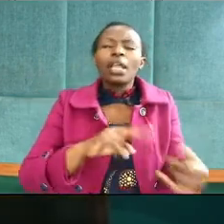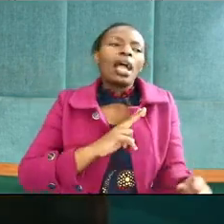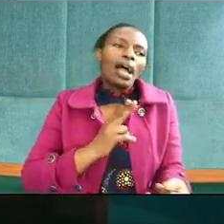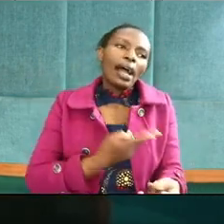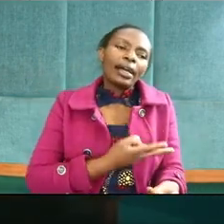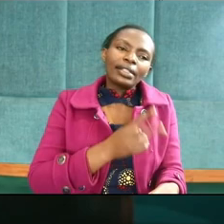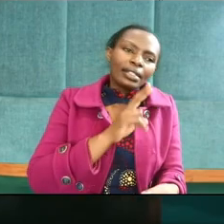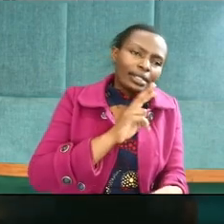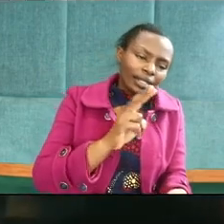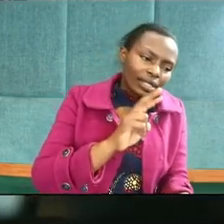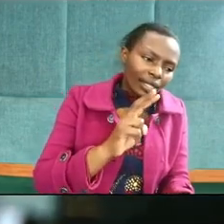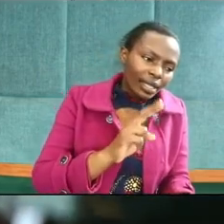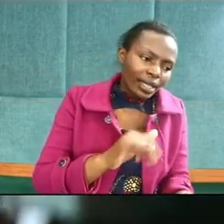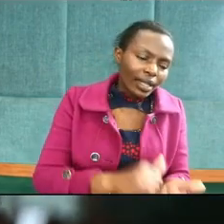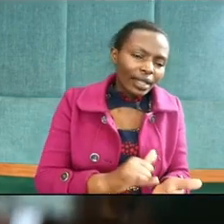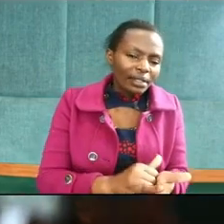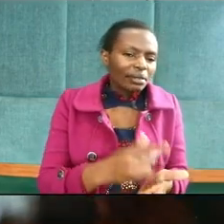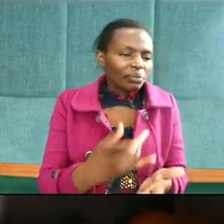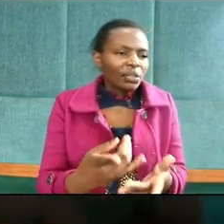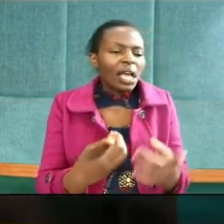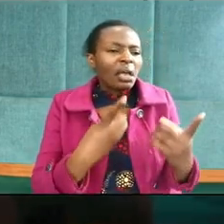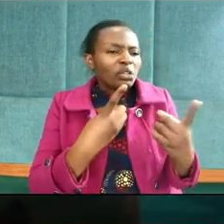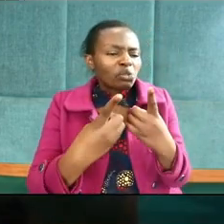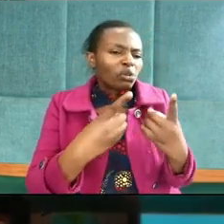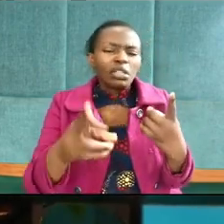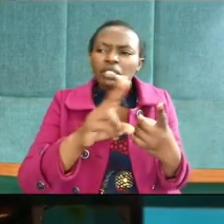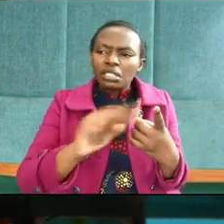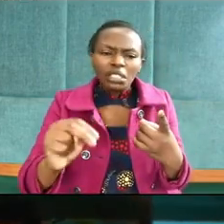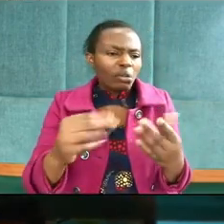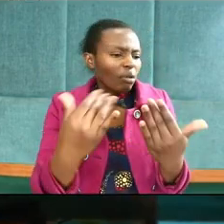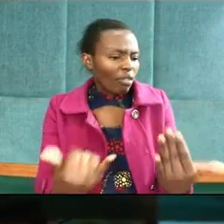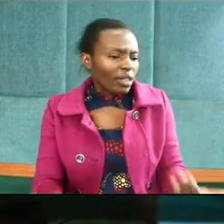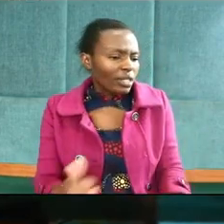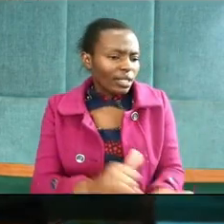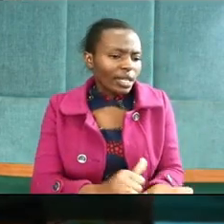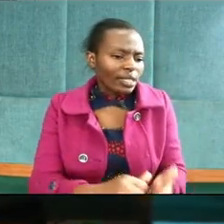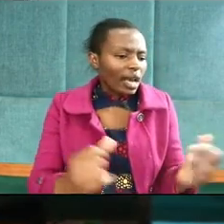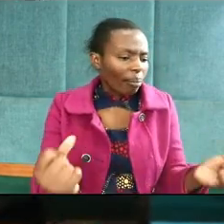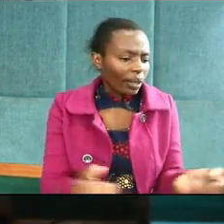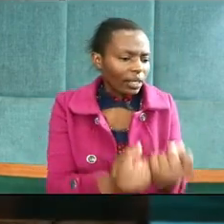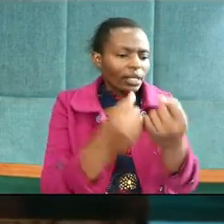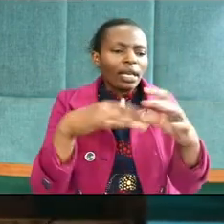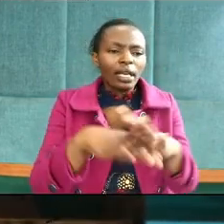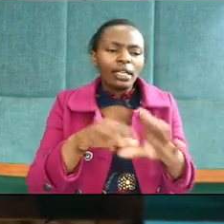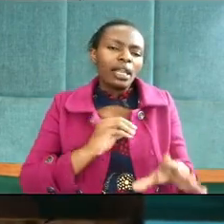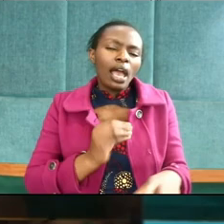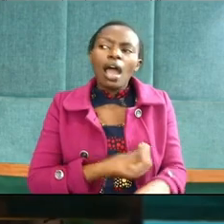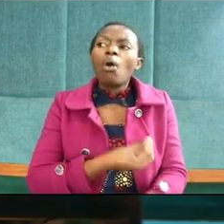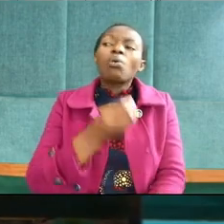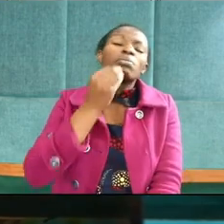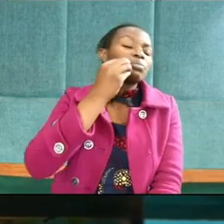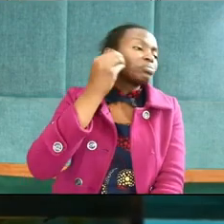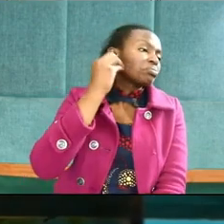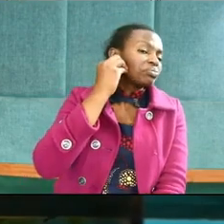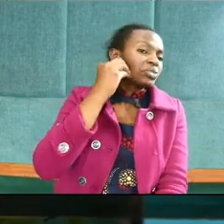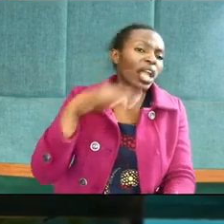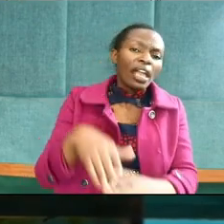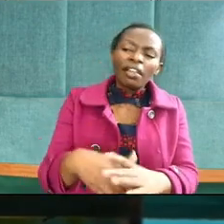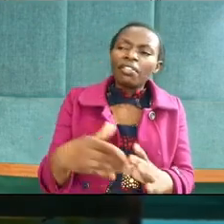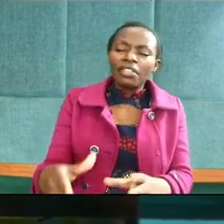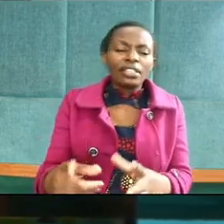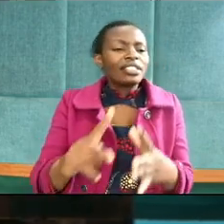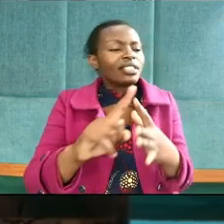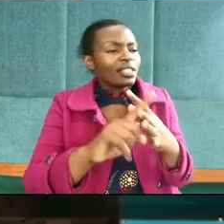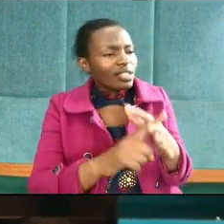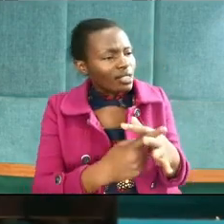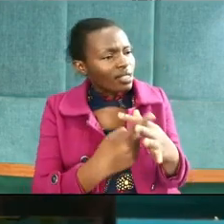see untold miseries happening in our homes. And as such, the Genesis account of